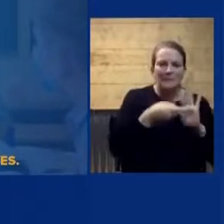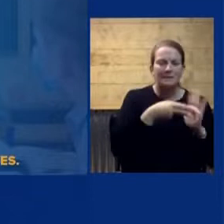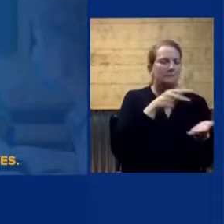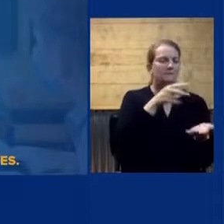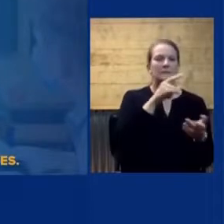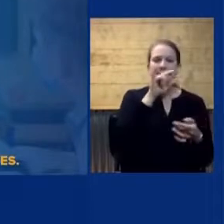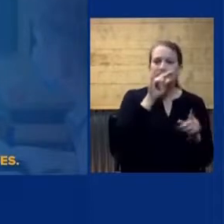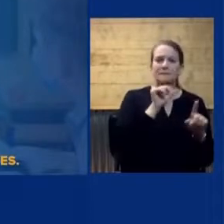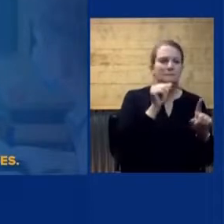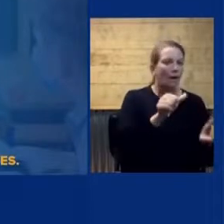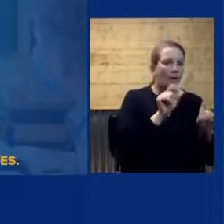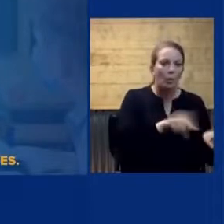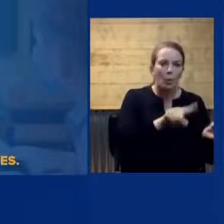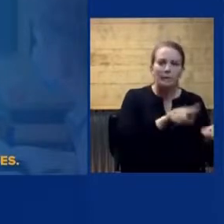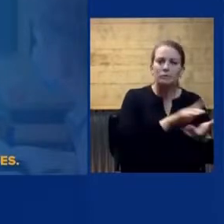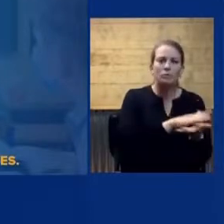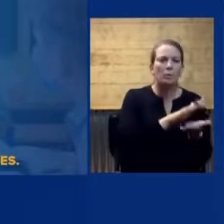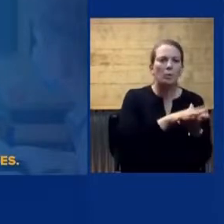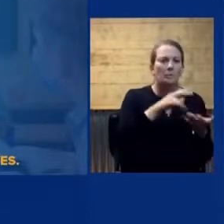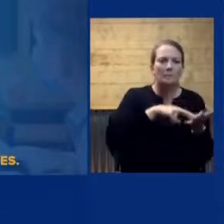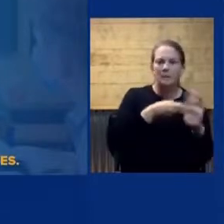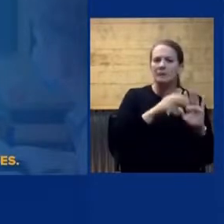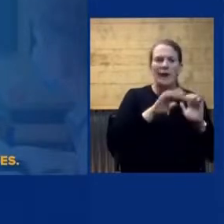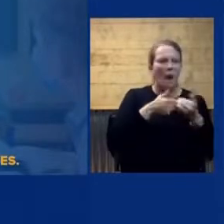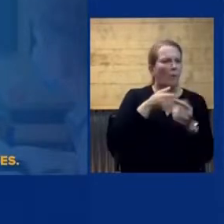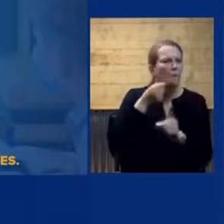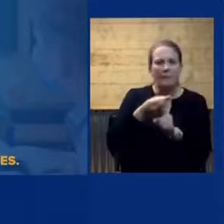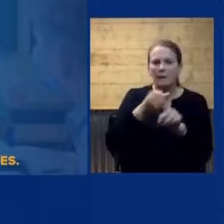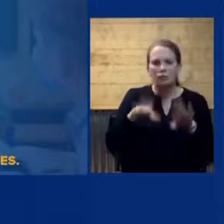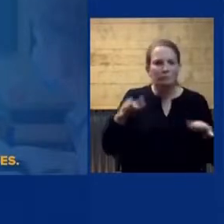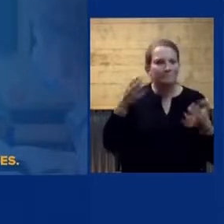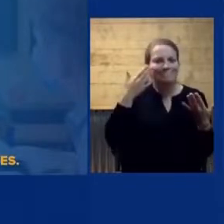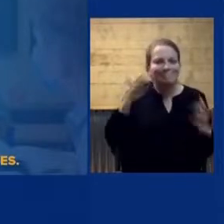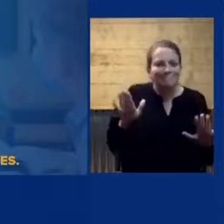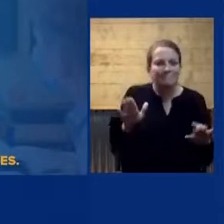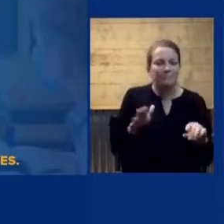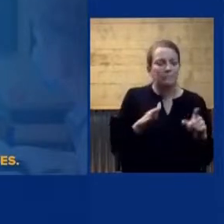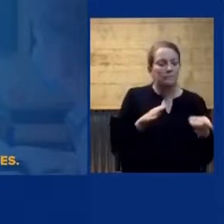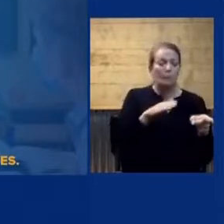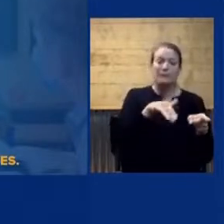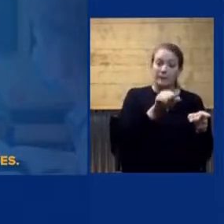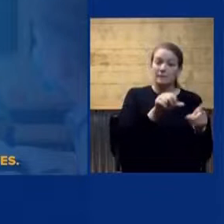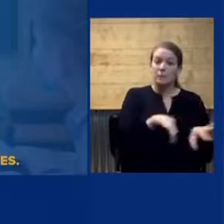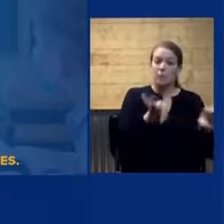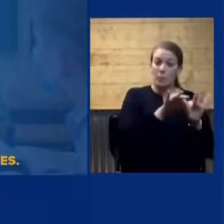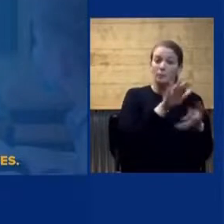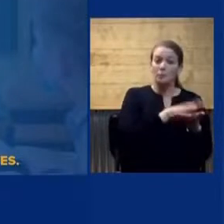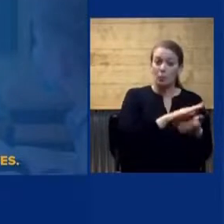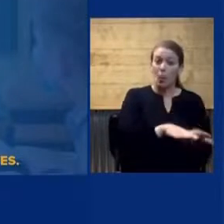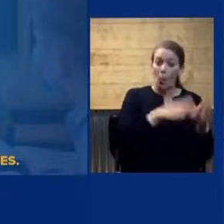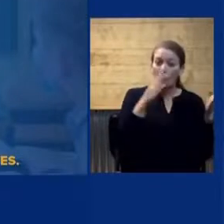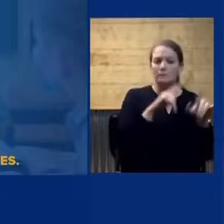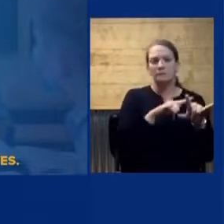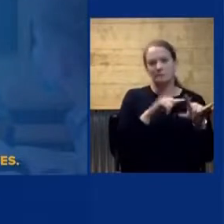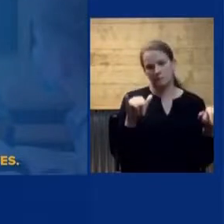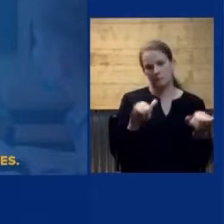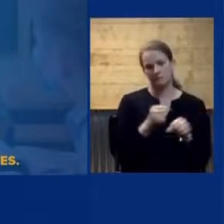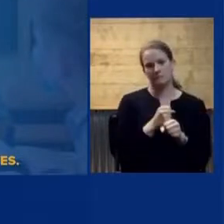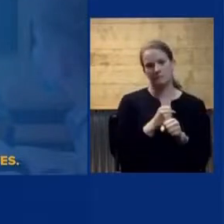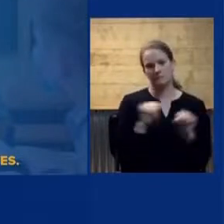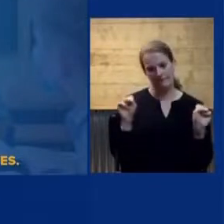So, yes, we all want to open schools, but we want it to be safe. And